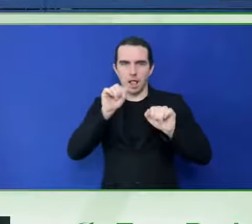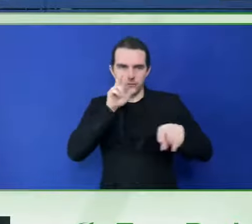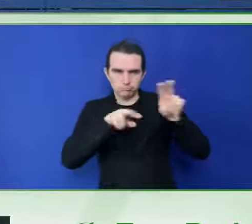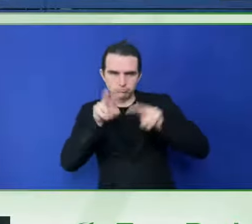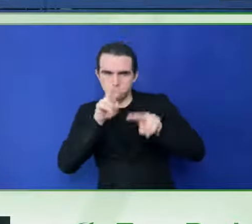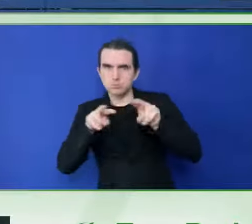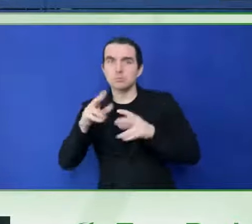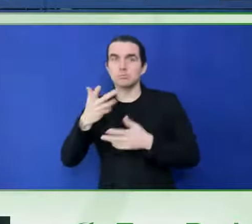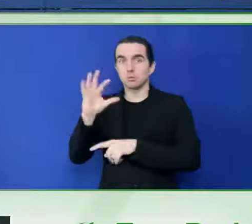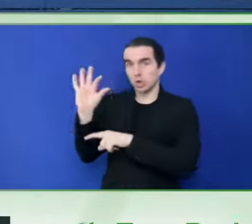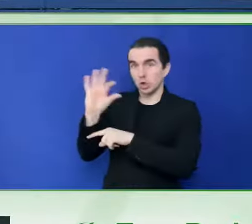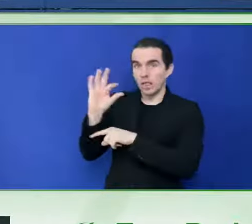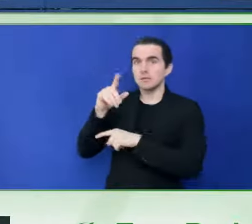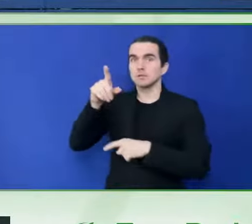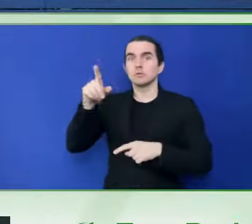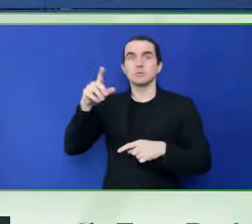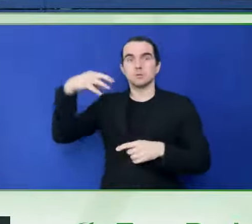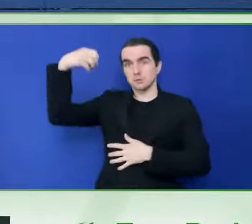Okay.